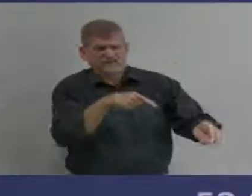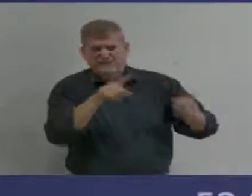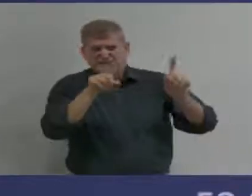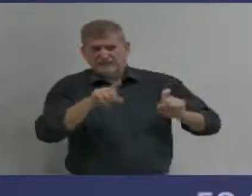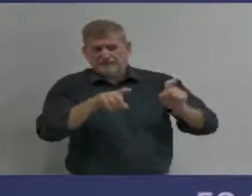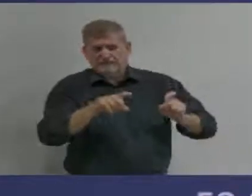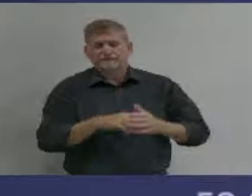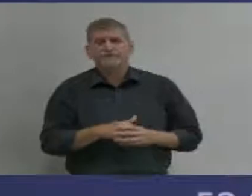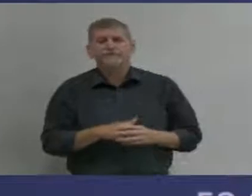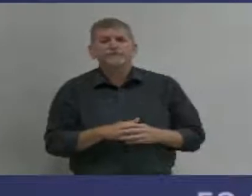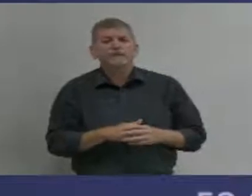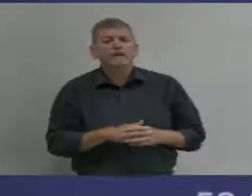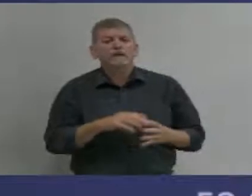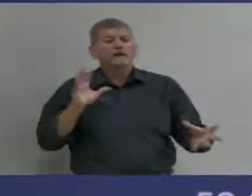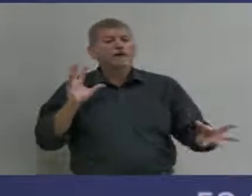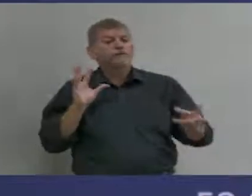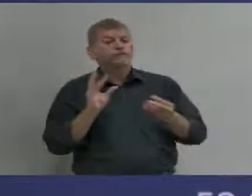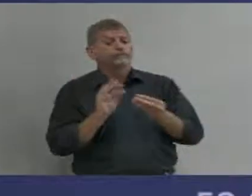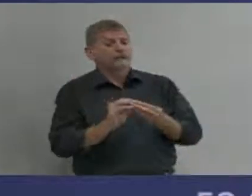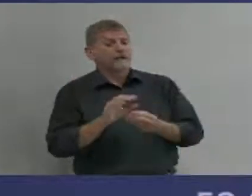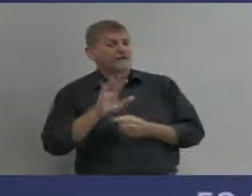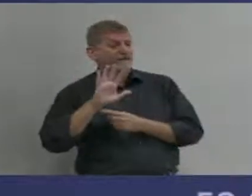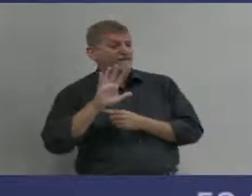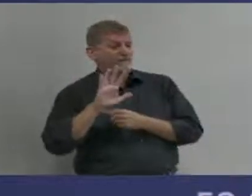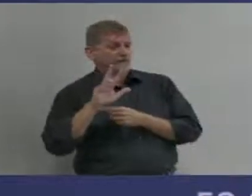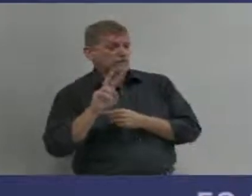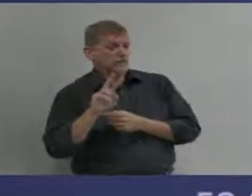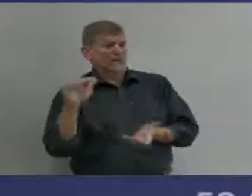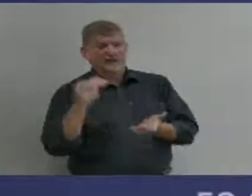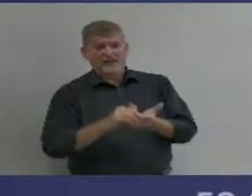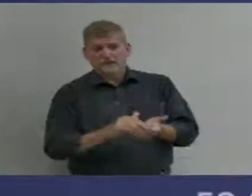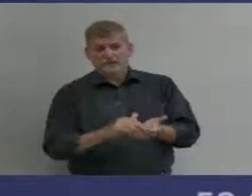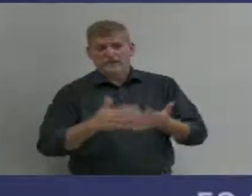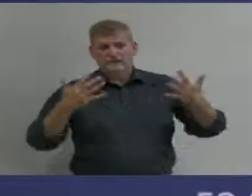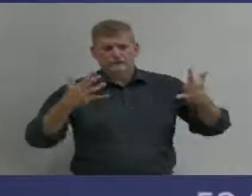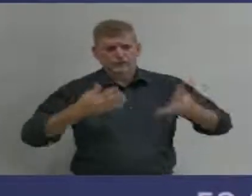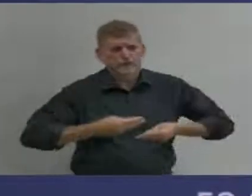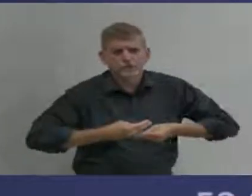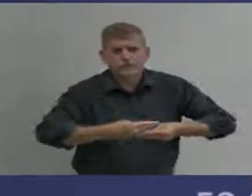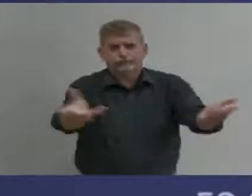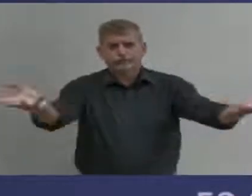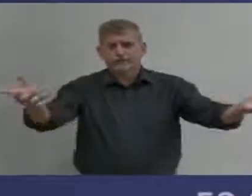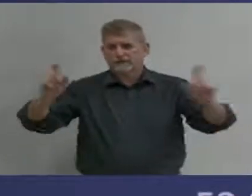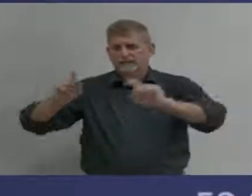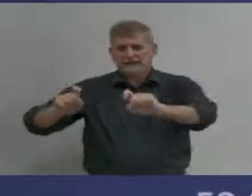over 52,000 individuals tested for COVID-19 here in Tippecanoe County.